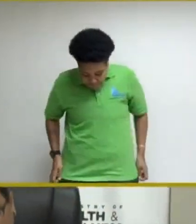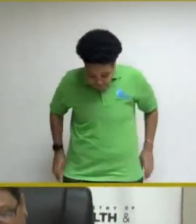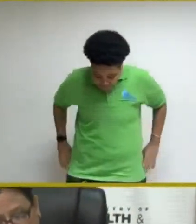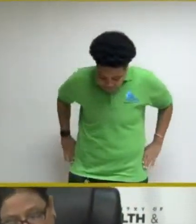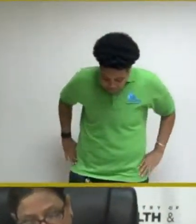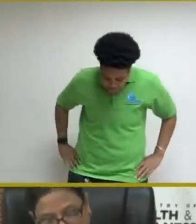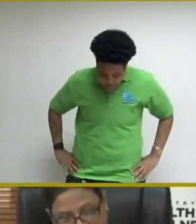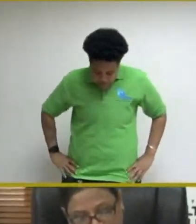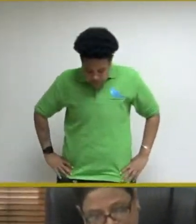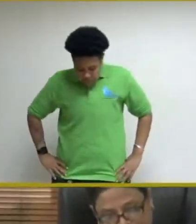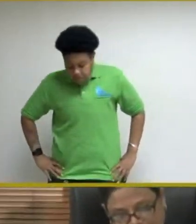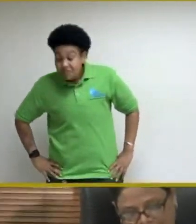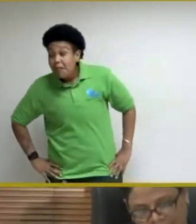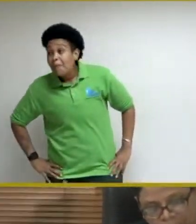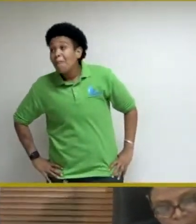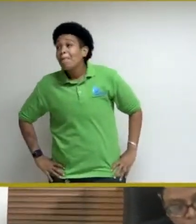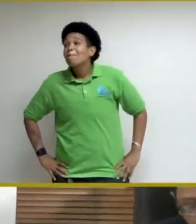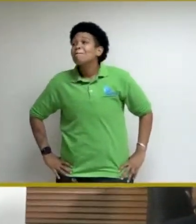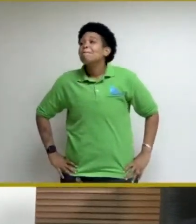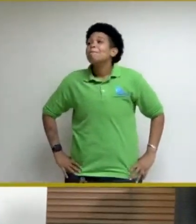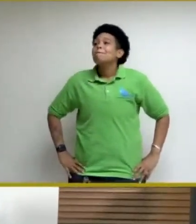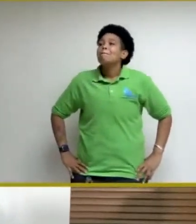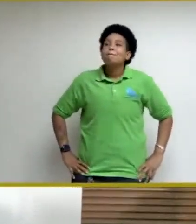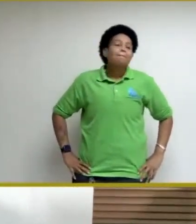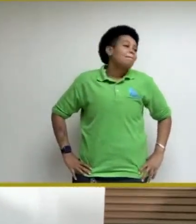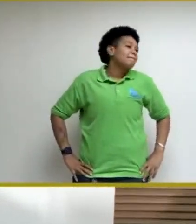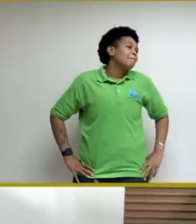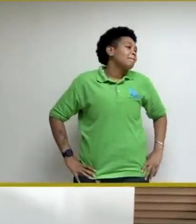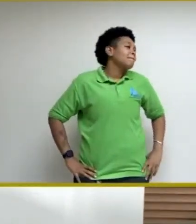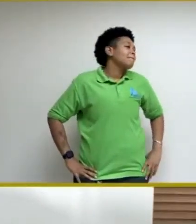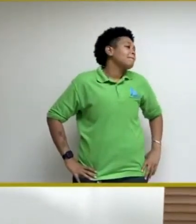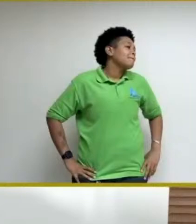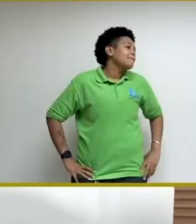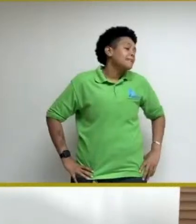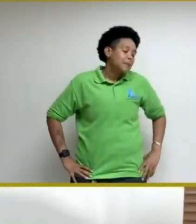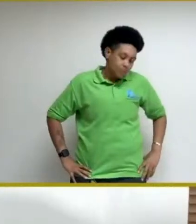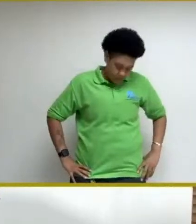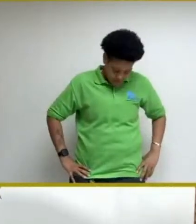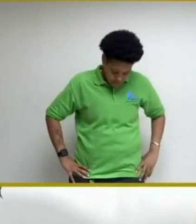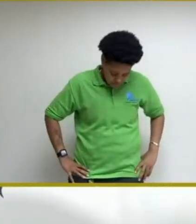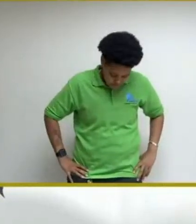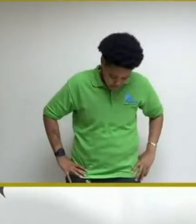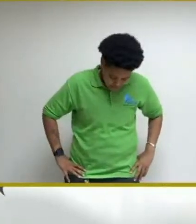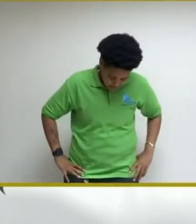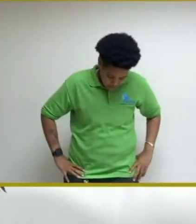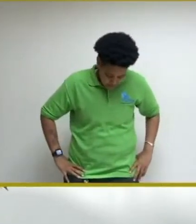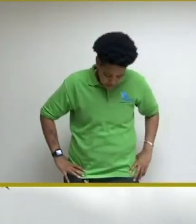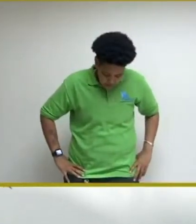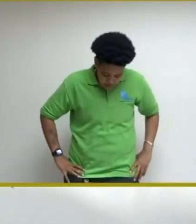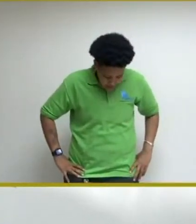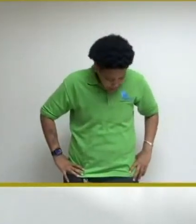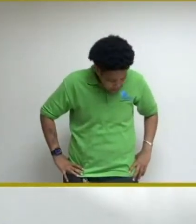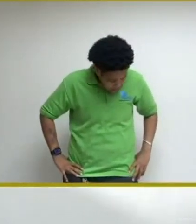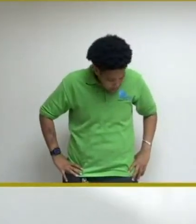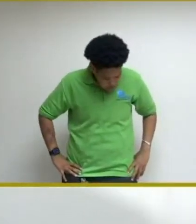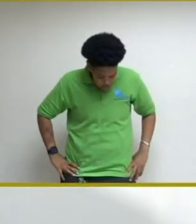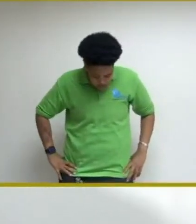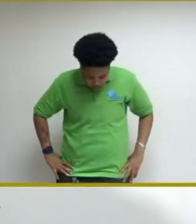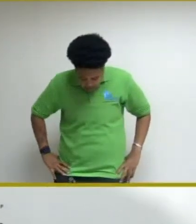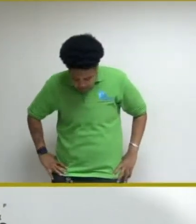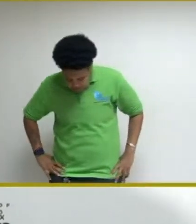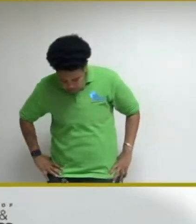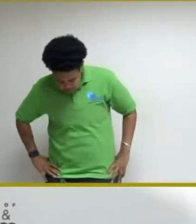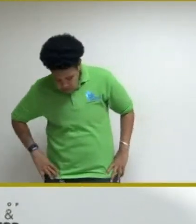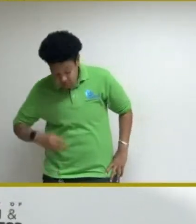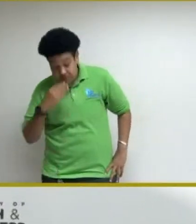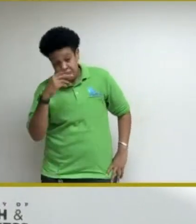Minister. Okay, thank you very much, Petre, and thank you, CMO, for your contribution this evening, and to the rest of the team,